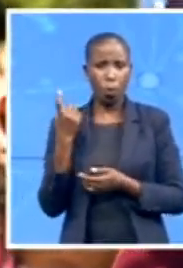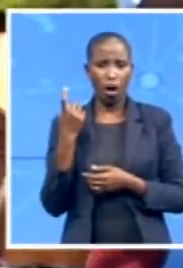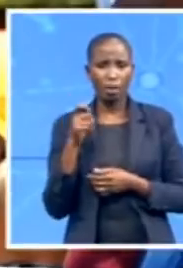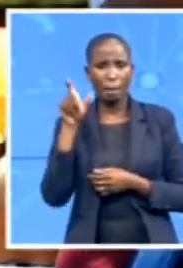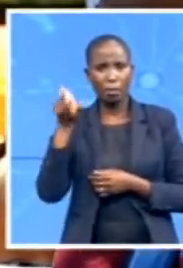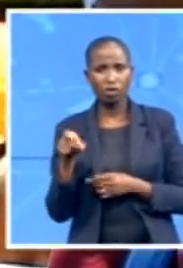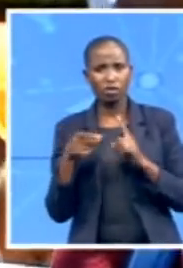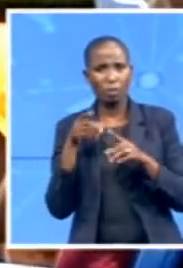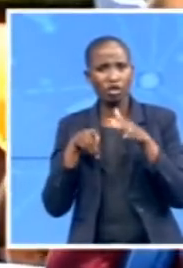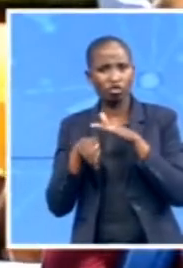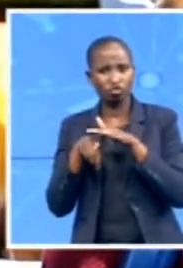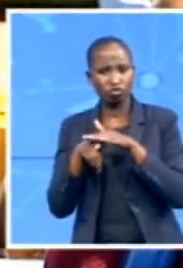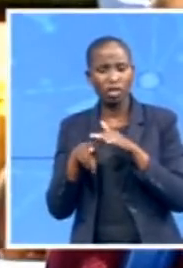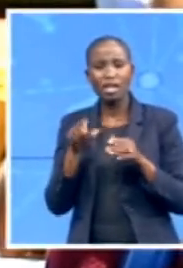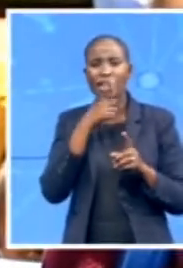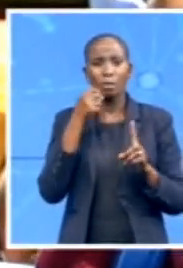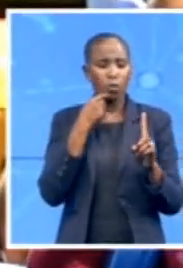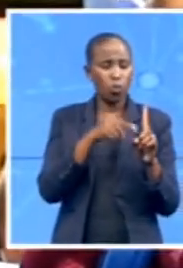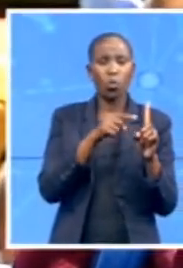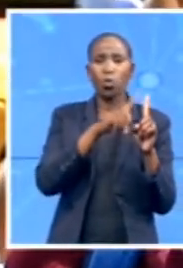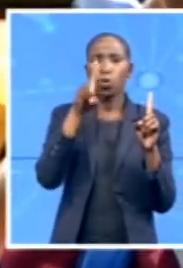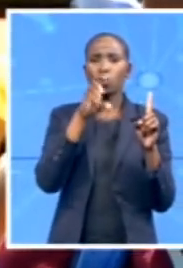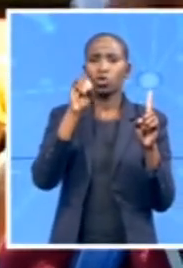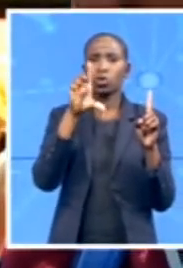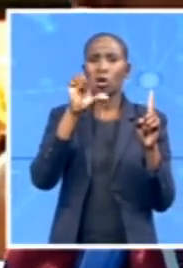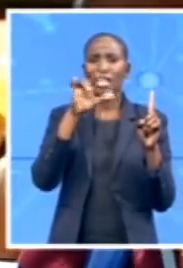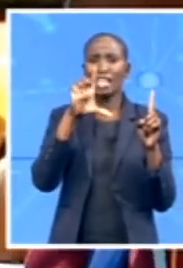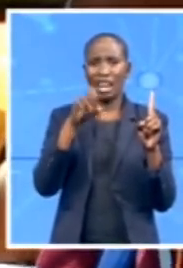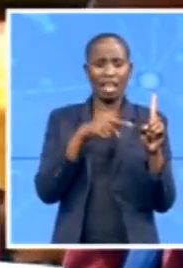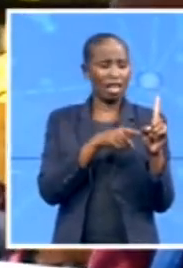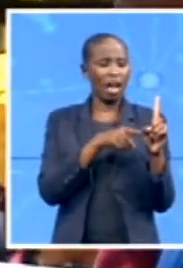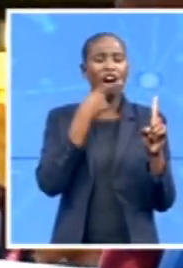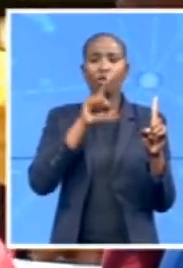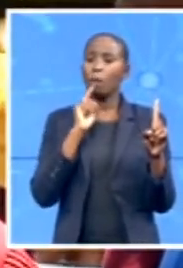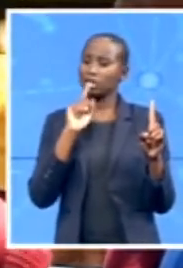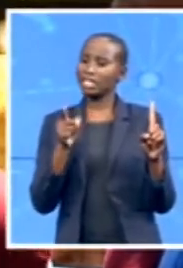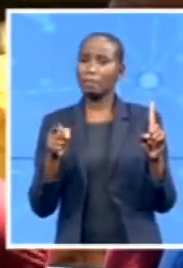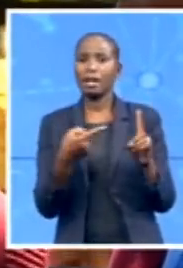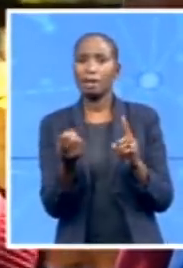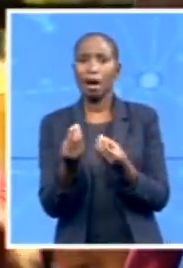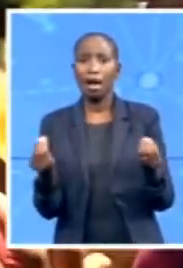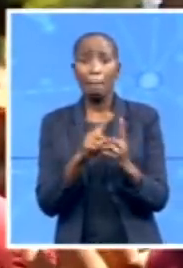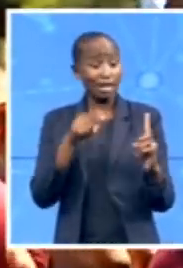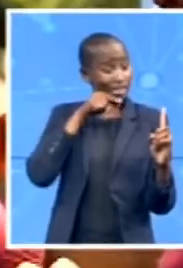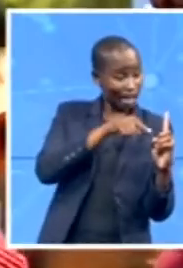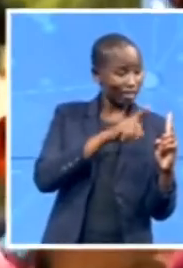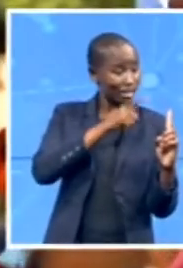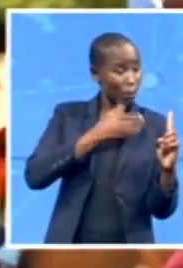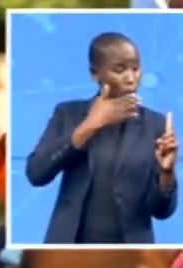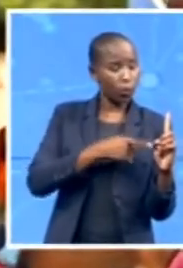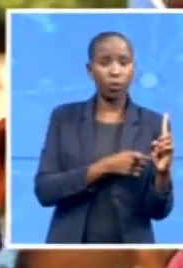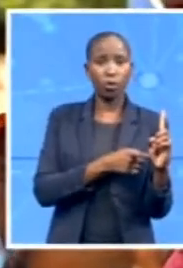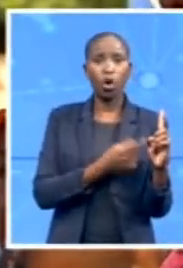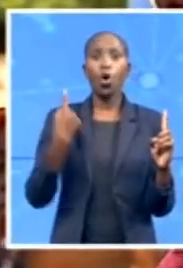for discipline mara ene self ana discipline so rona re llela ko ene eno re bela gore as batho ba bantsoga